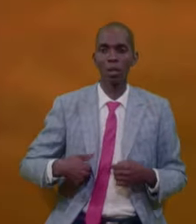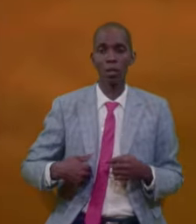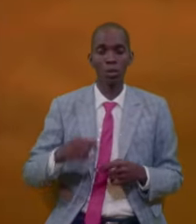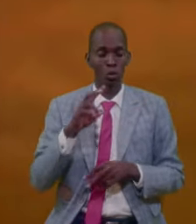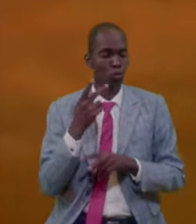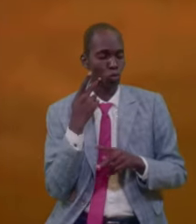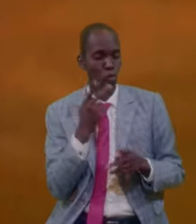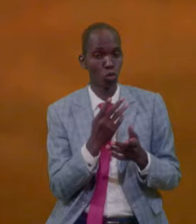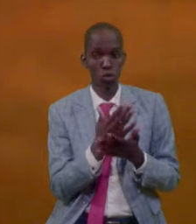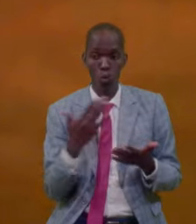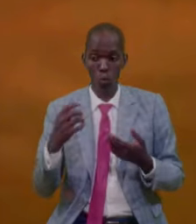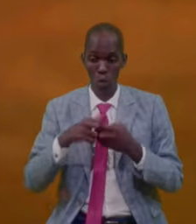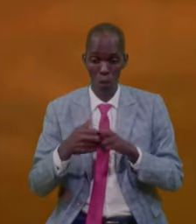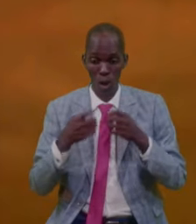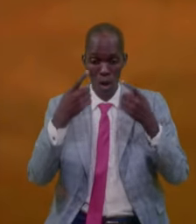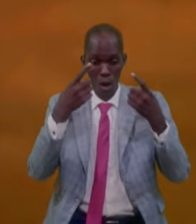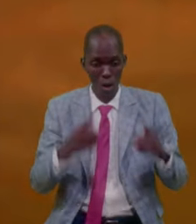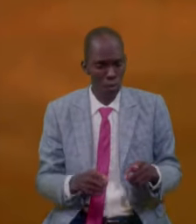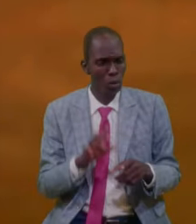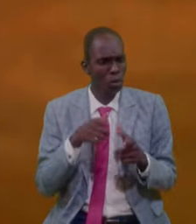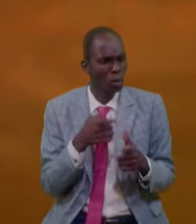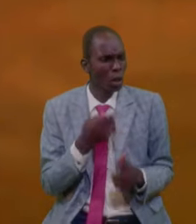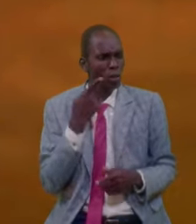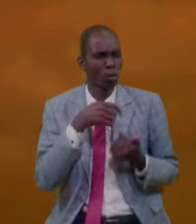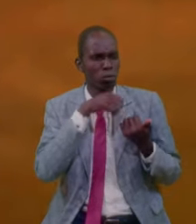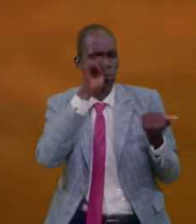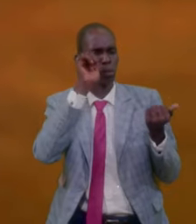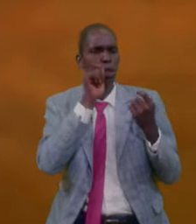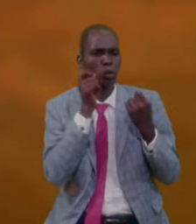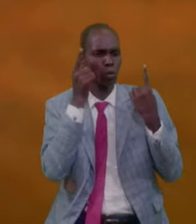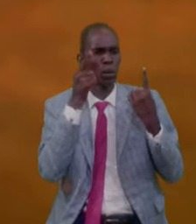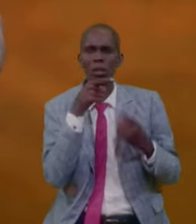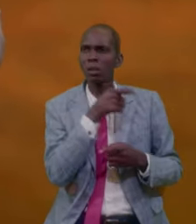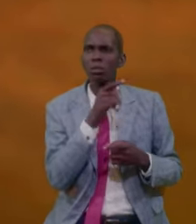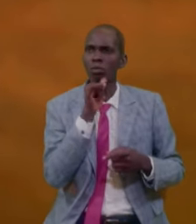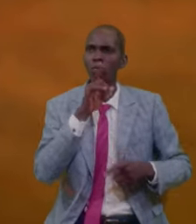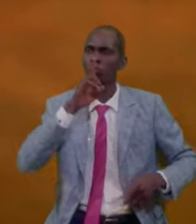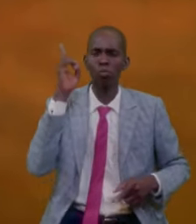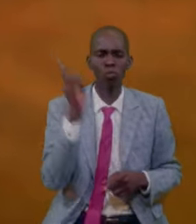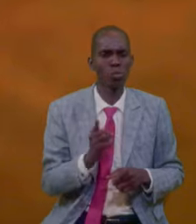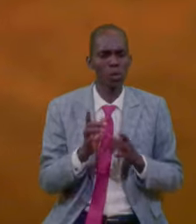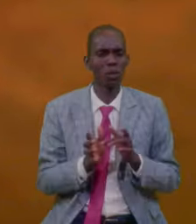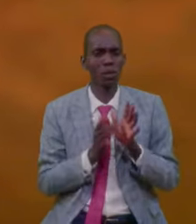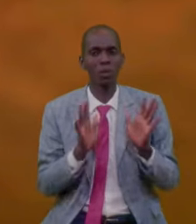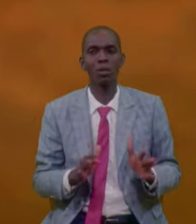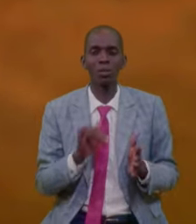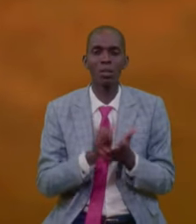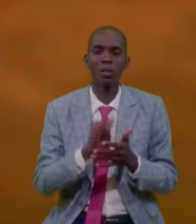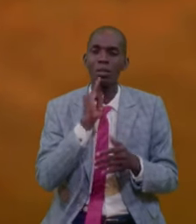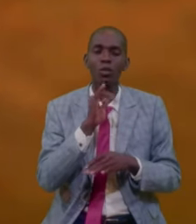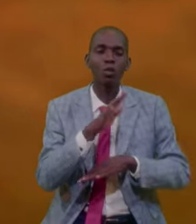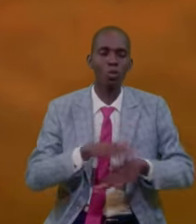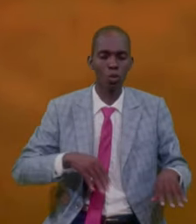wax. It's superficial. It's not real. There is superficial fruit